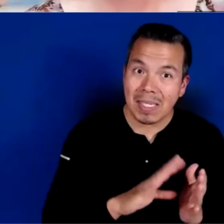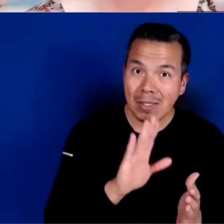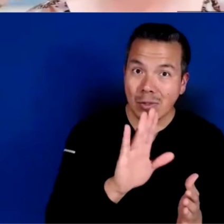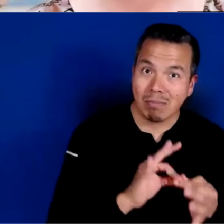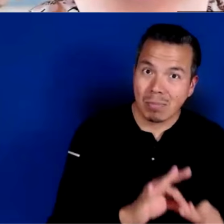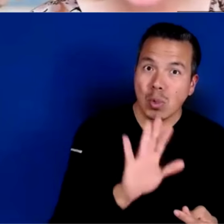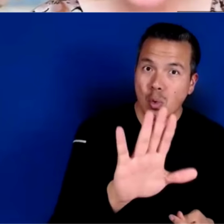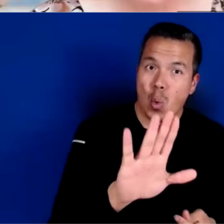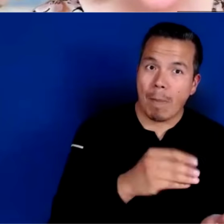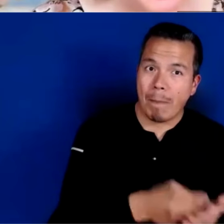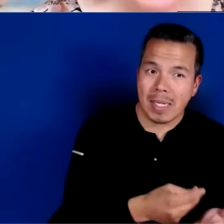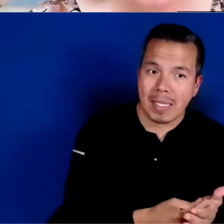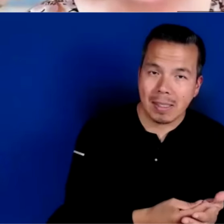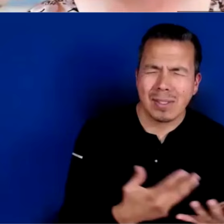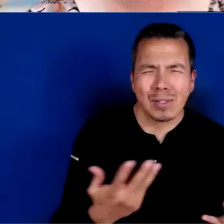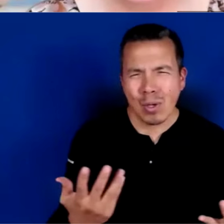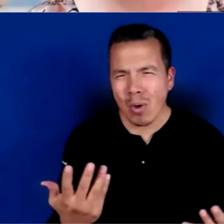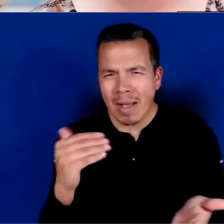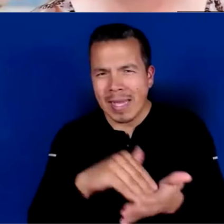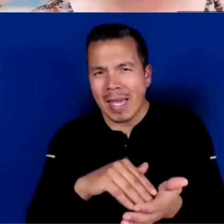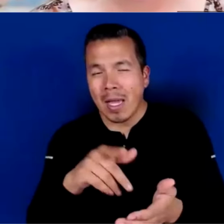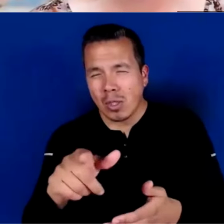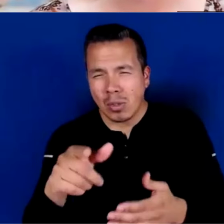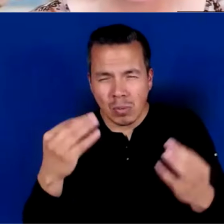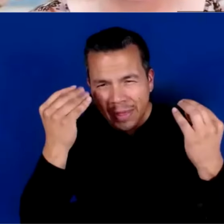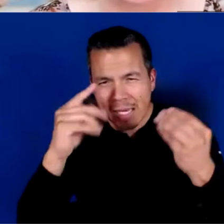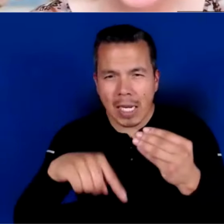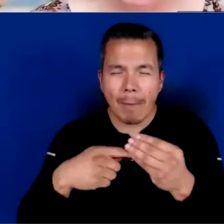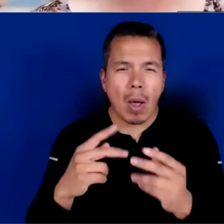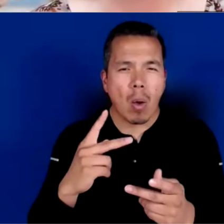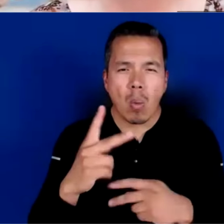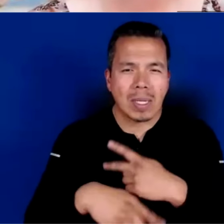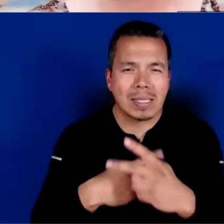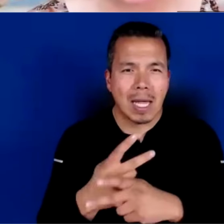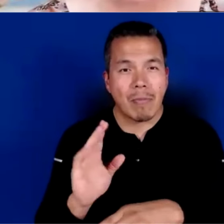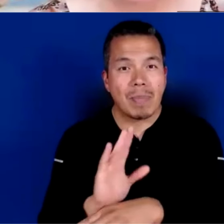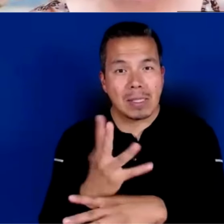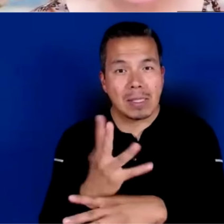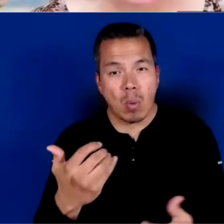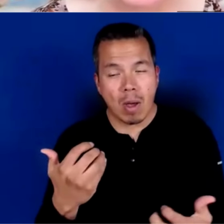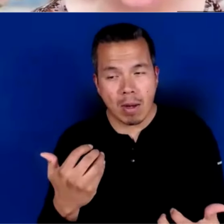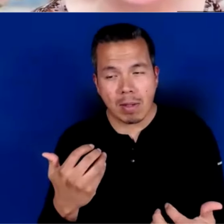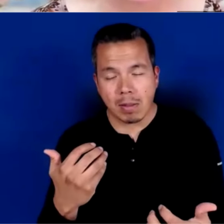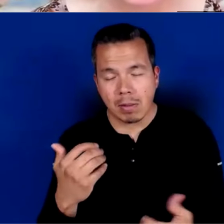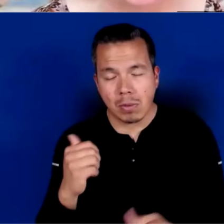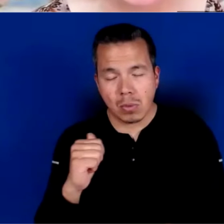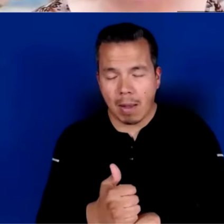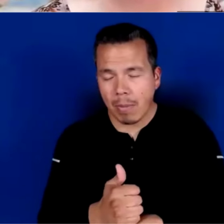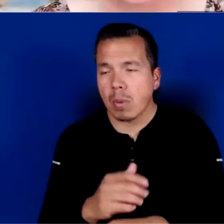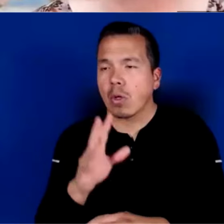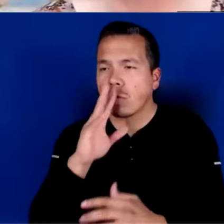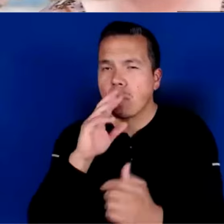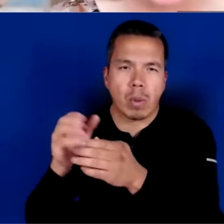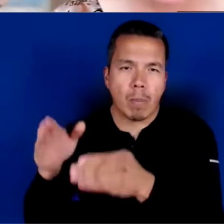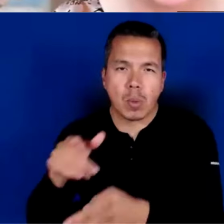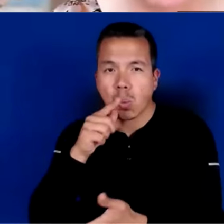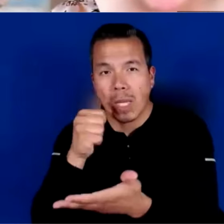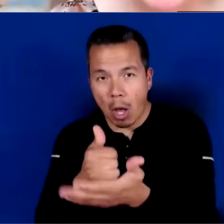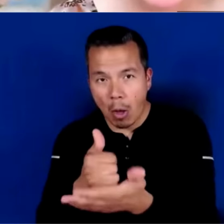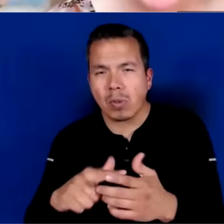so again, as you're setting up and thinking about what type of entity you want to have, talk with the person who's helping you to set that up, to talk